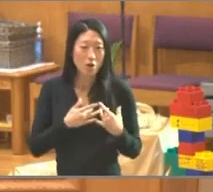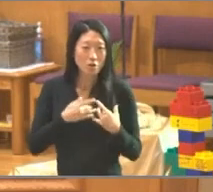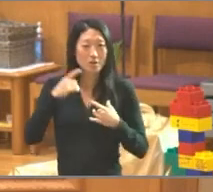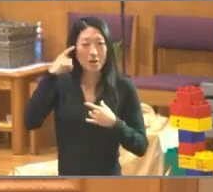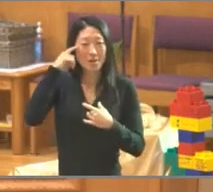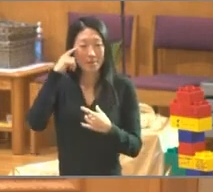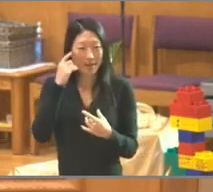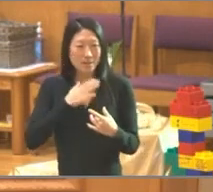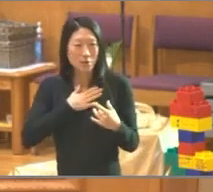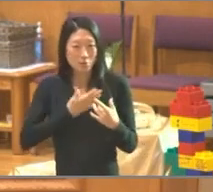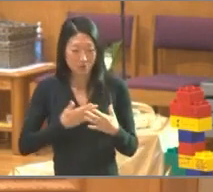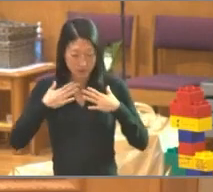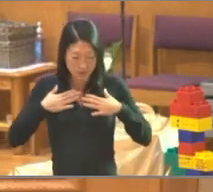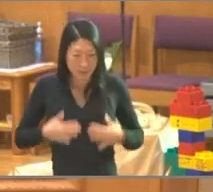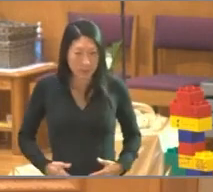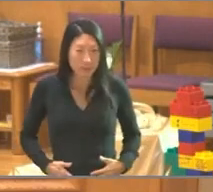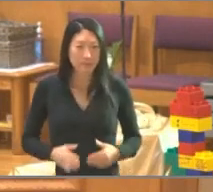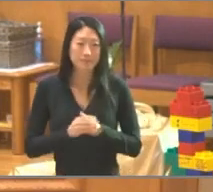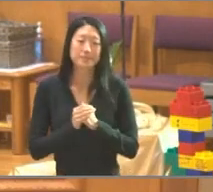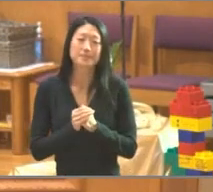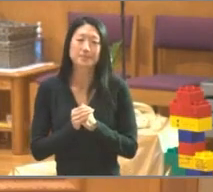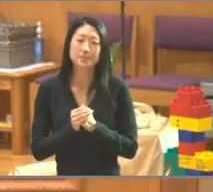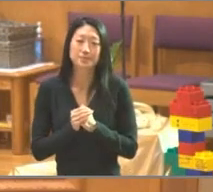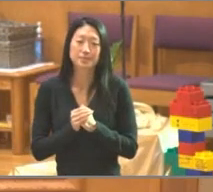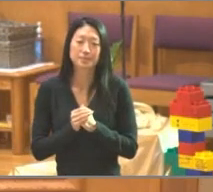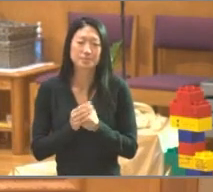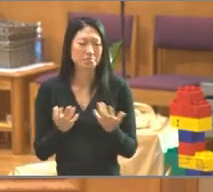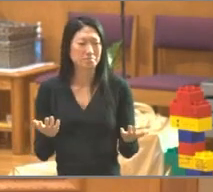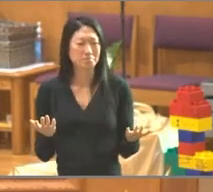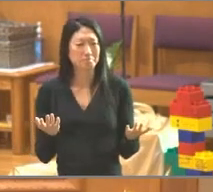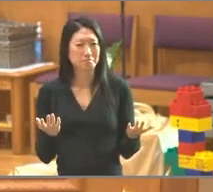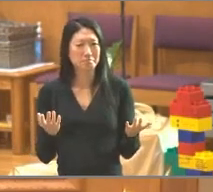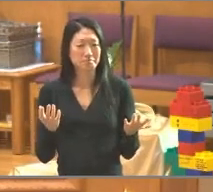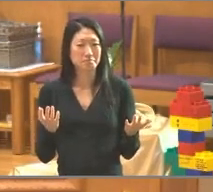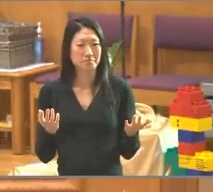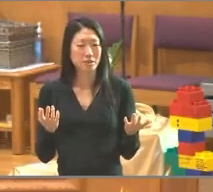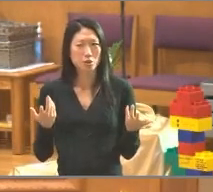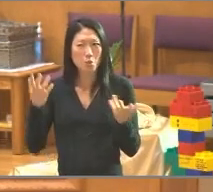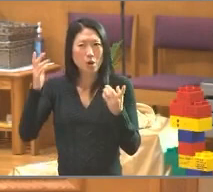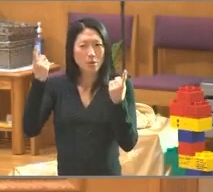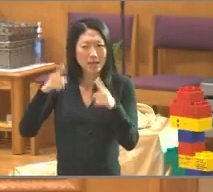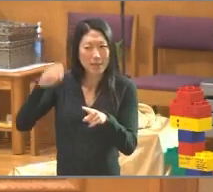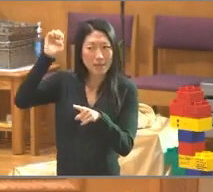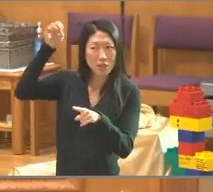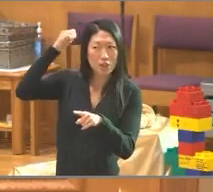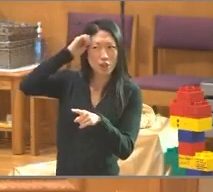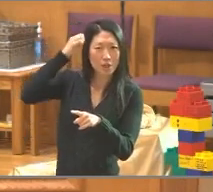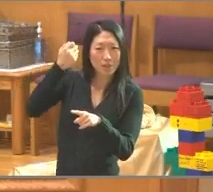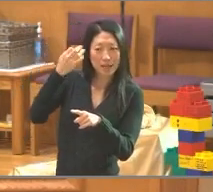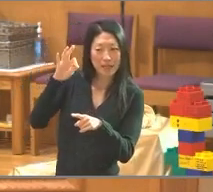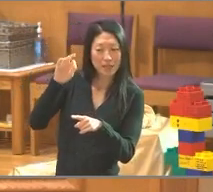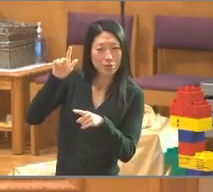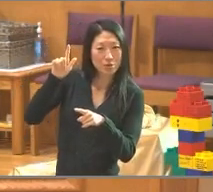our bodies. So now I ask you, what was going on in Europe in 1925?